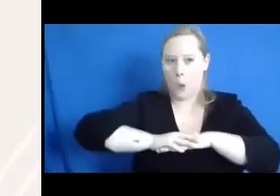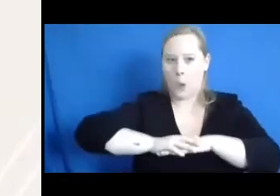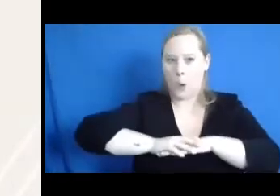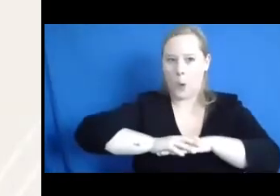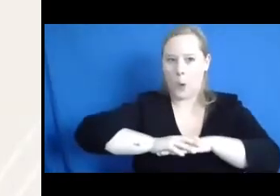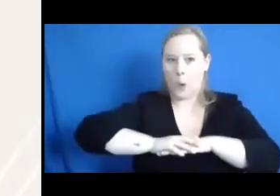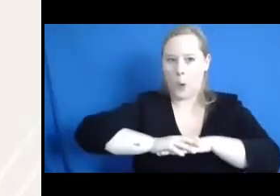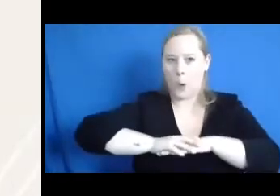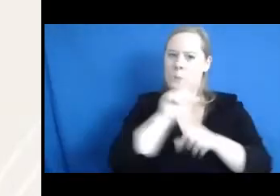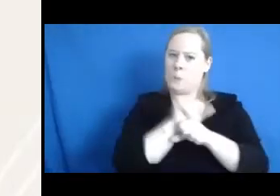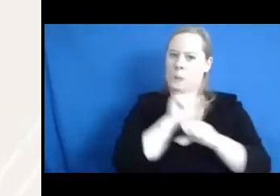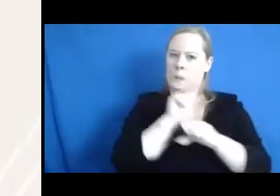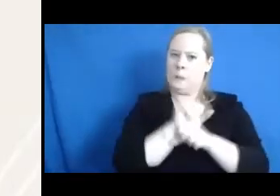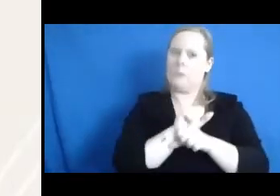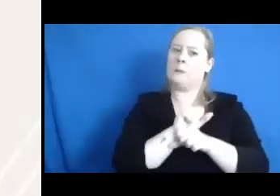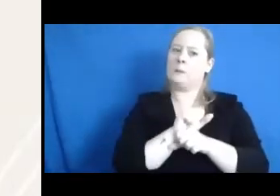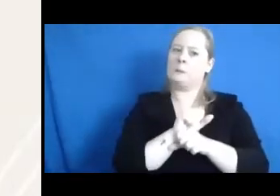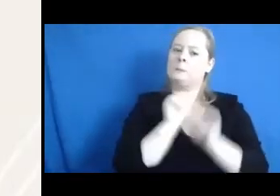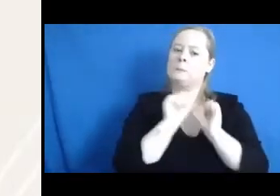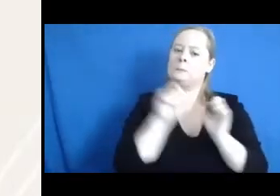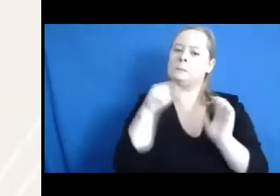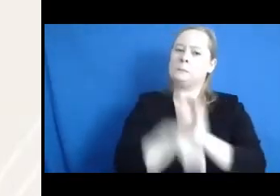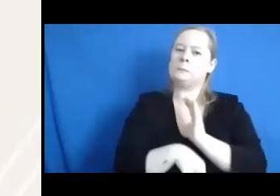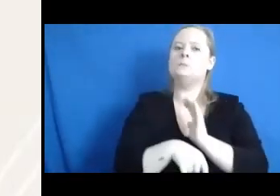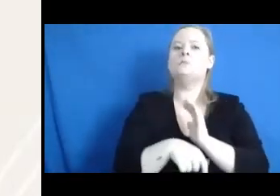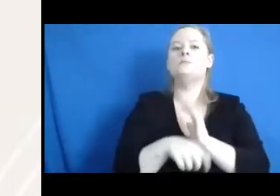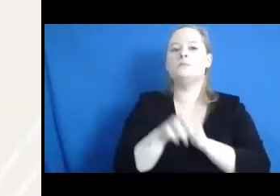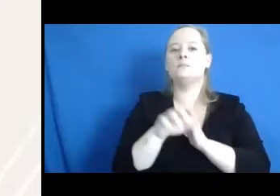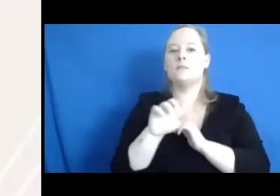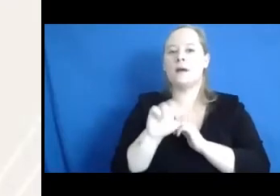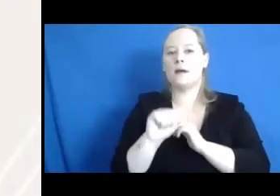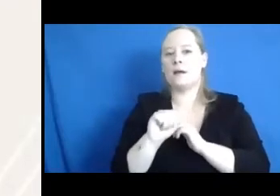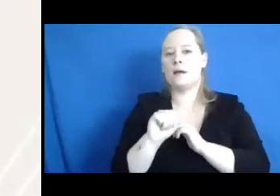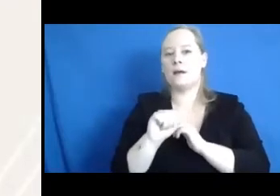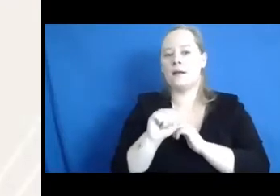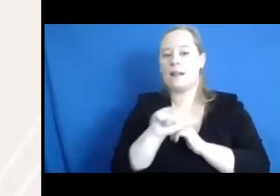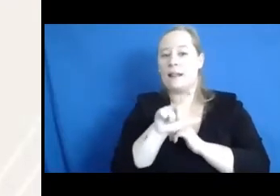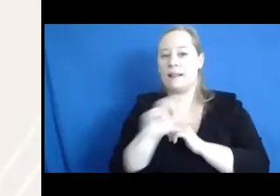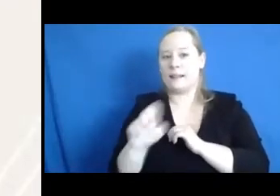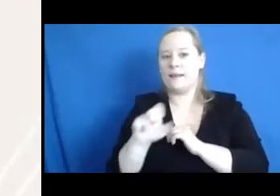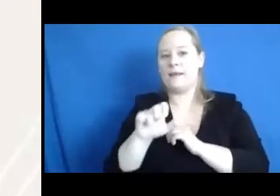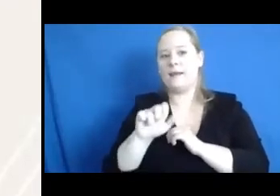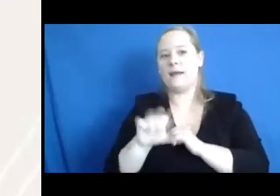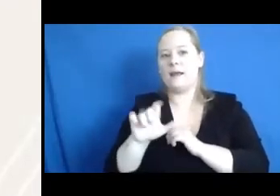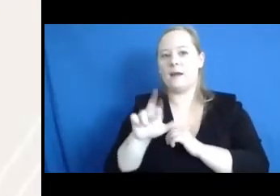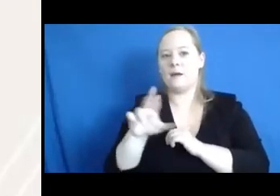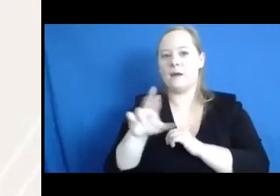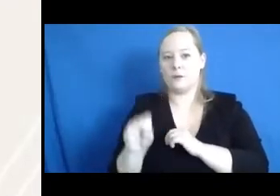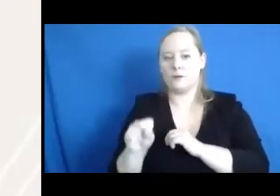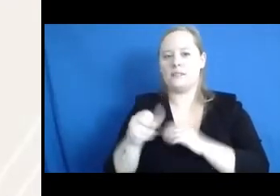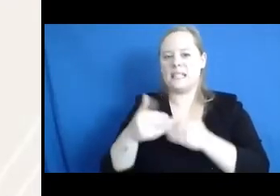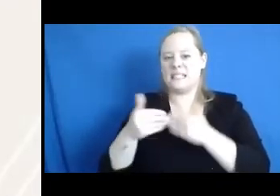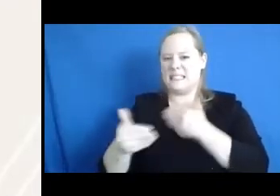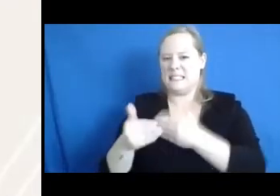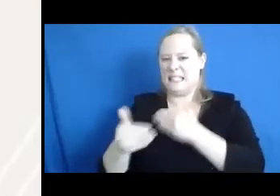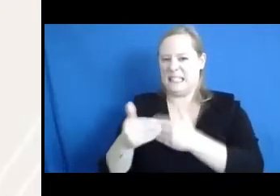we're looking into at the Lee Acres landfill, which is near Farmington, New Mexico. I realize this doesn't really have much to